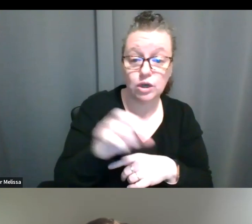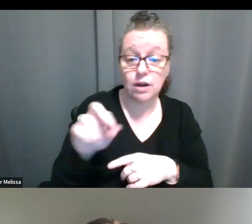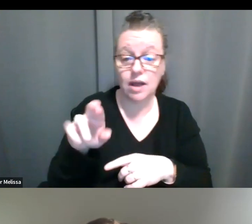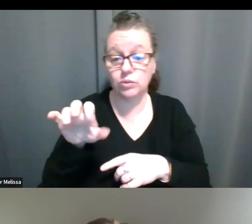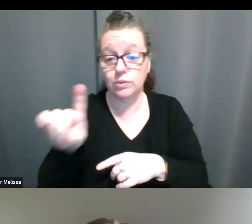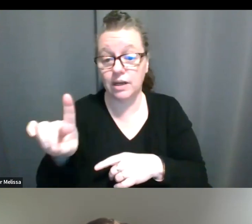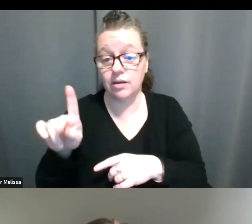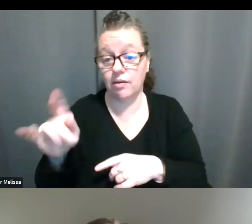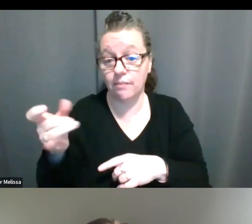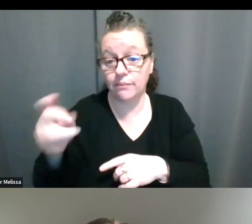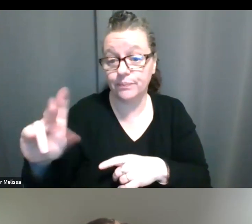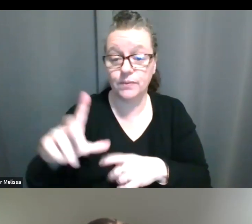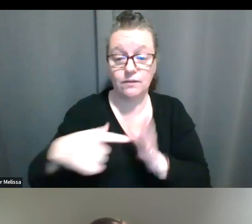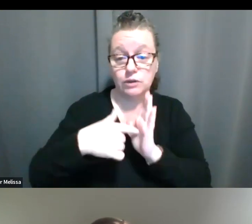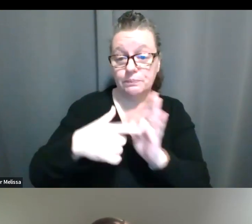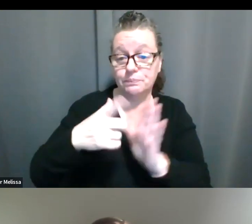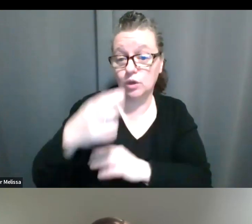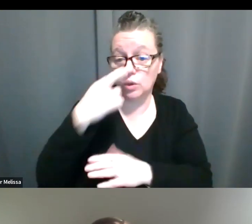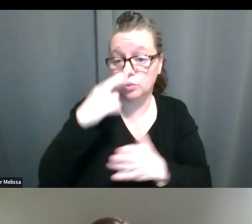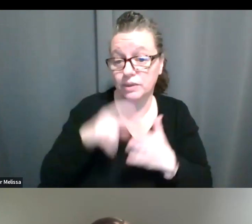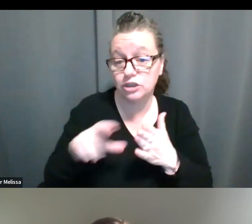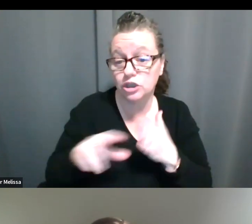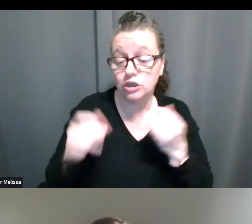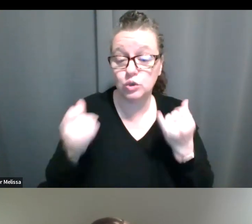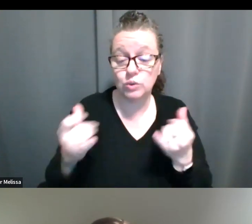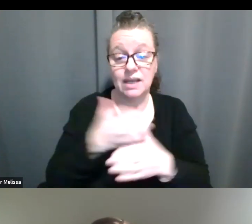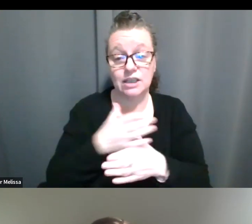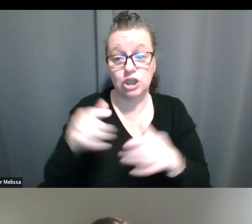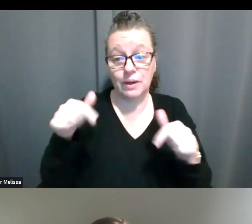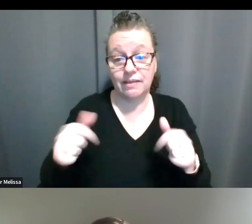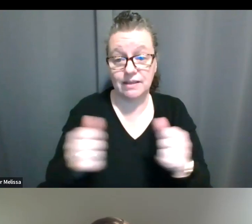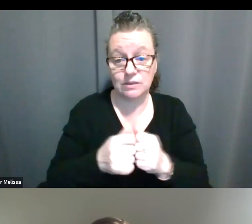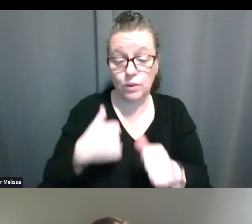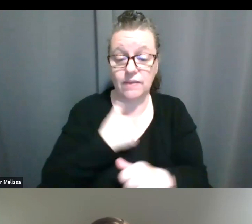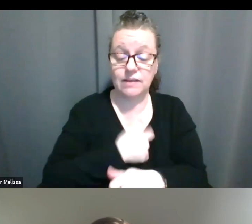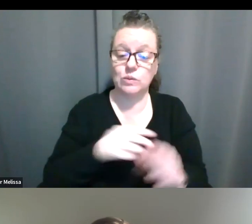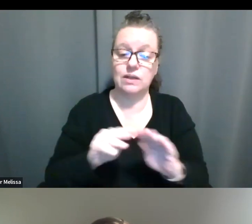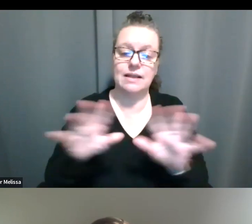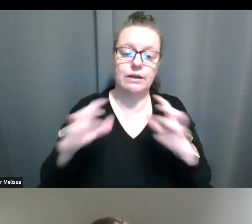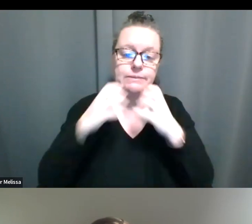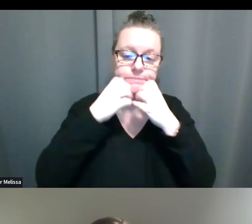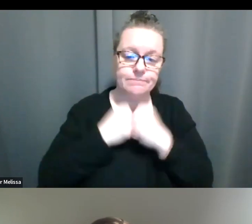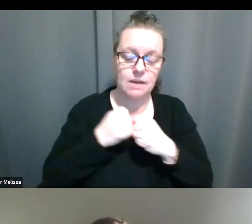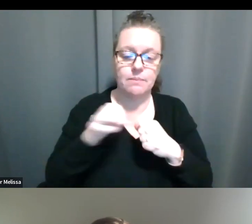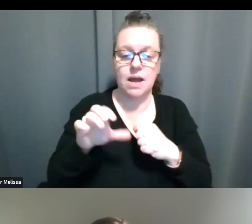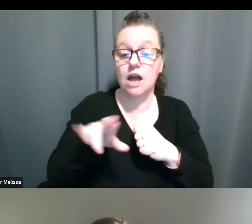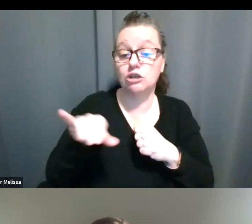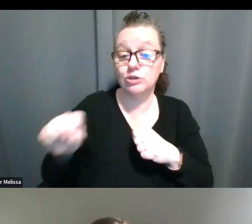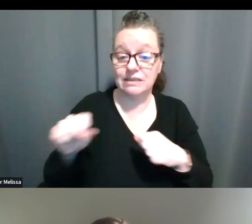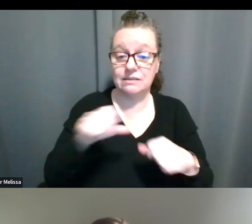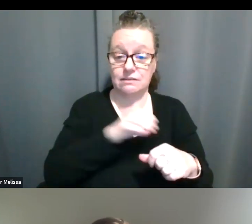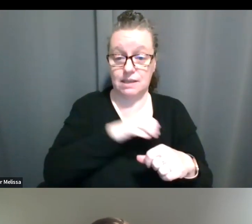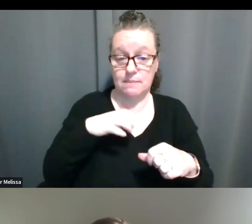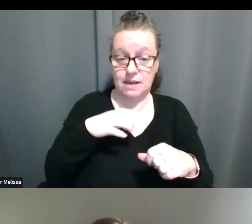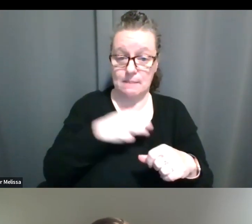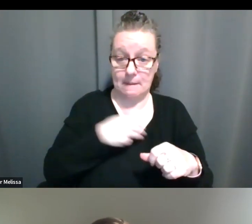for presenting your research today, sharing this with us. This was clearly very valued by our CRIS committee members to